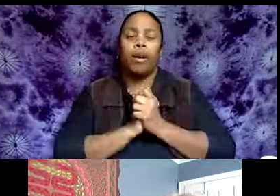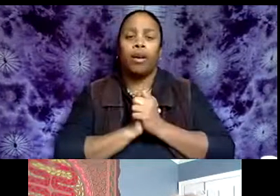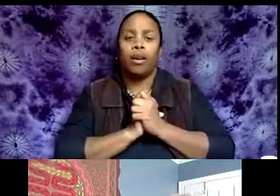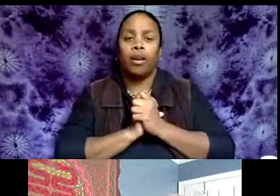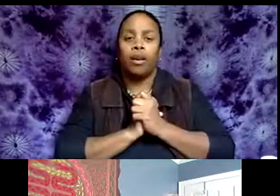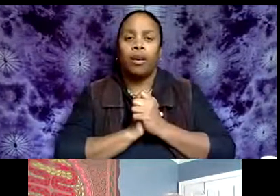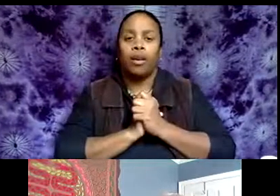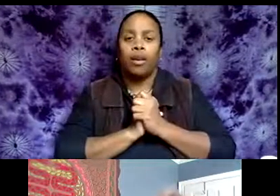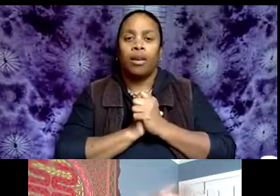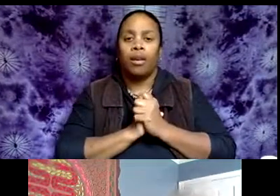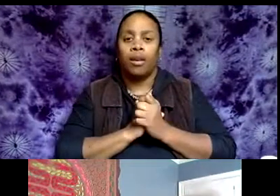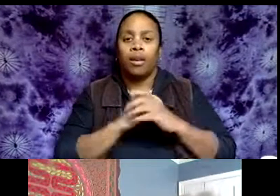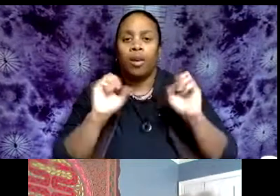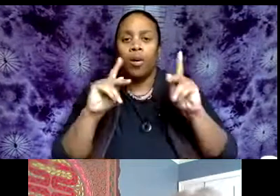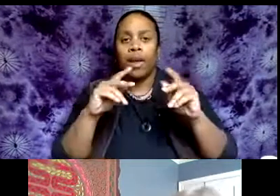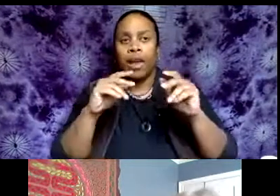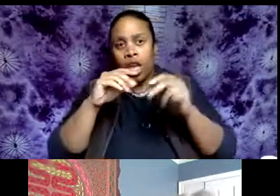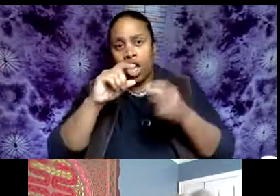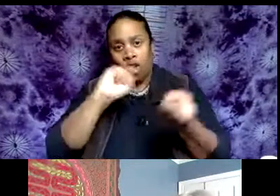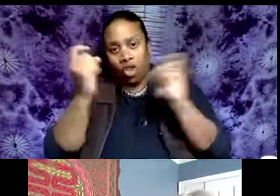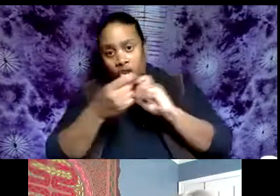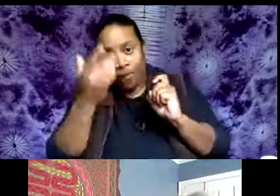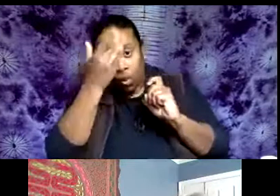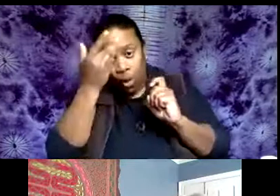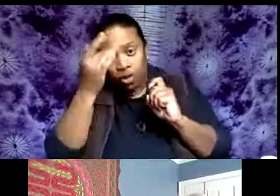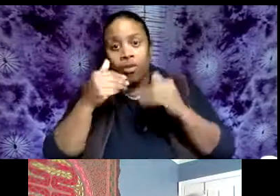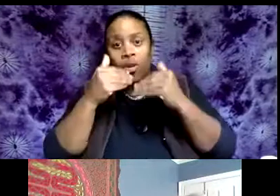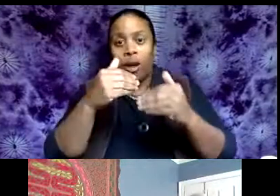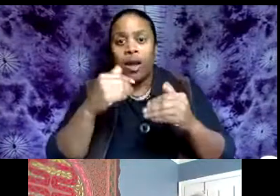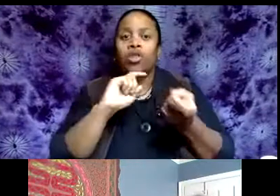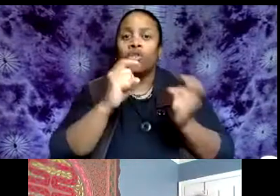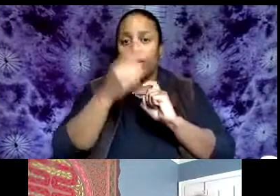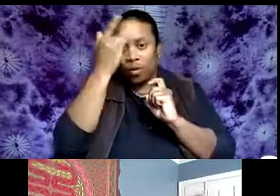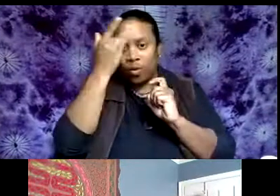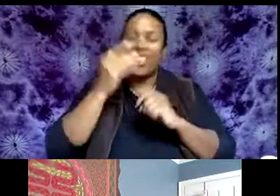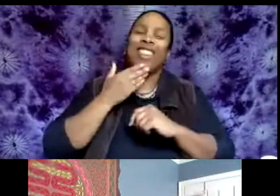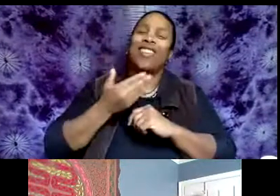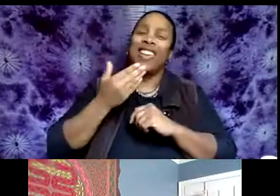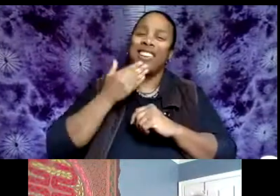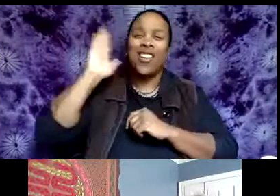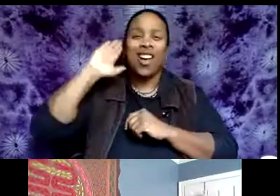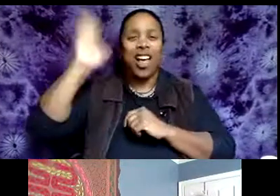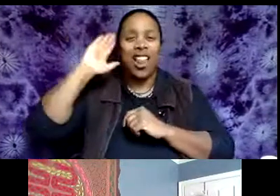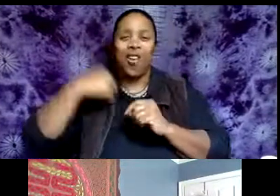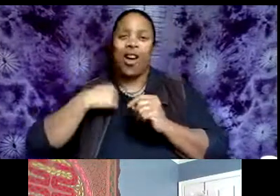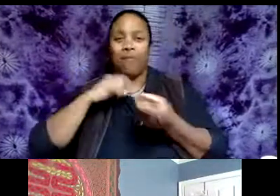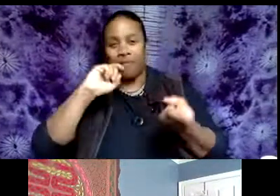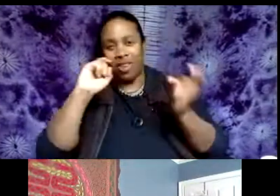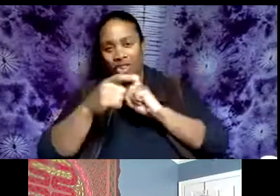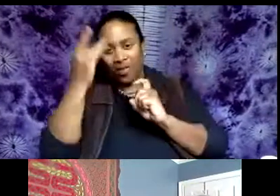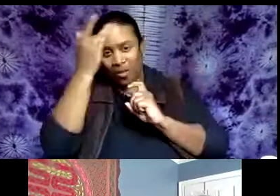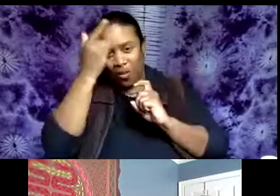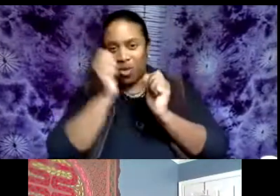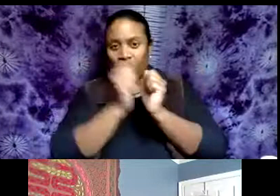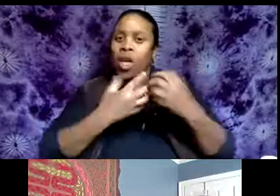All right, and then the Shift Witch, and then Sally. So go ahead, the Shift Witch. Thank you. Hi, I am the Shift Witch with